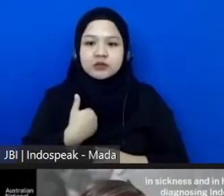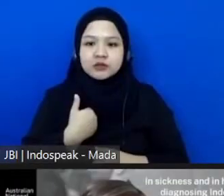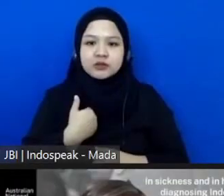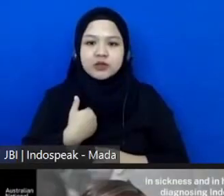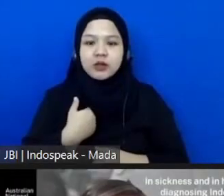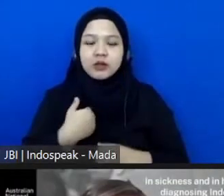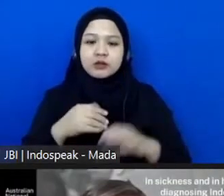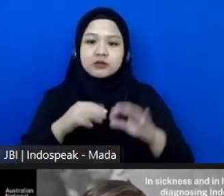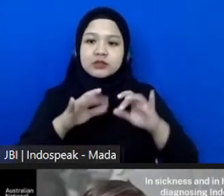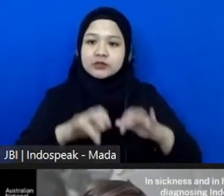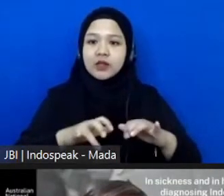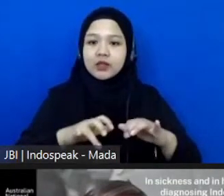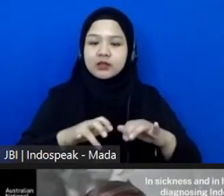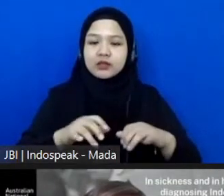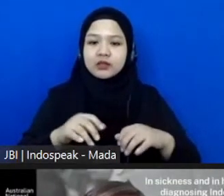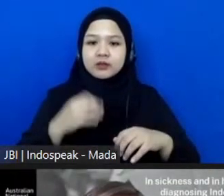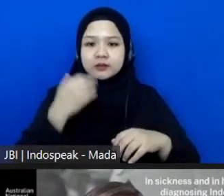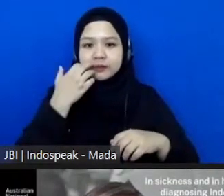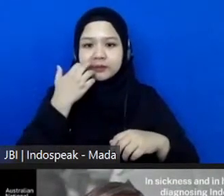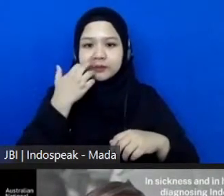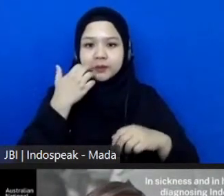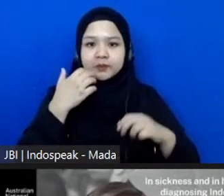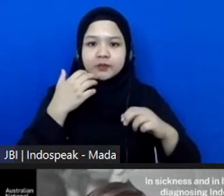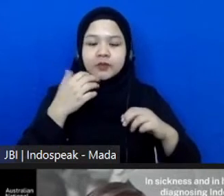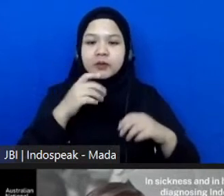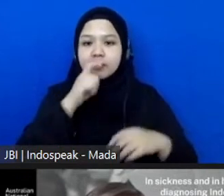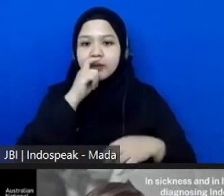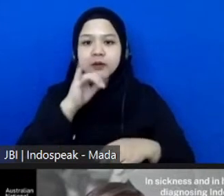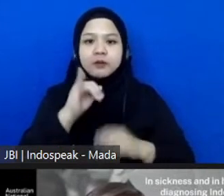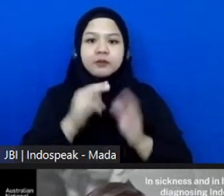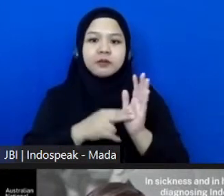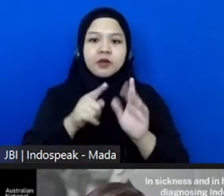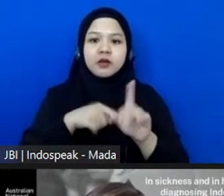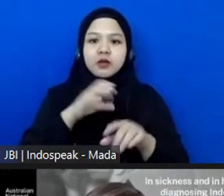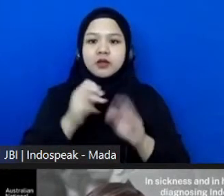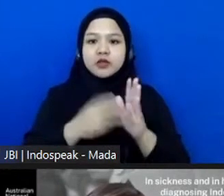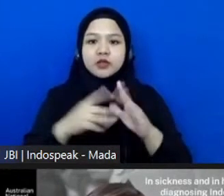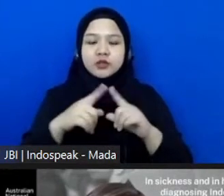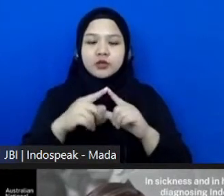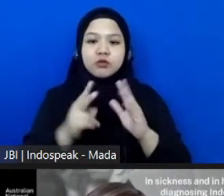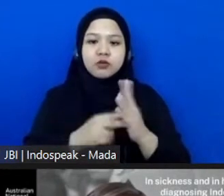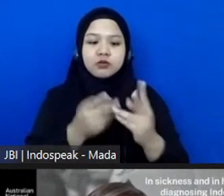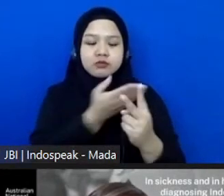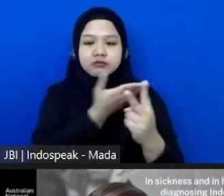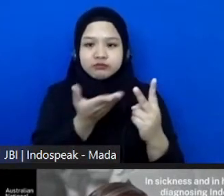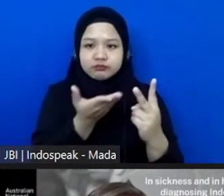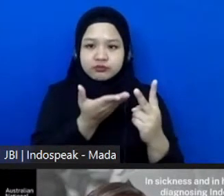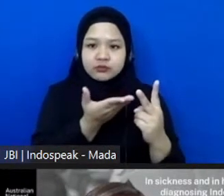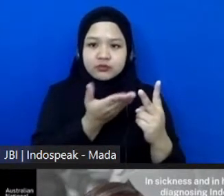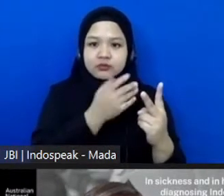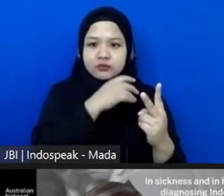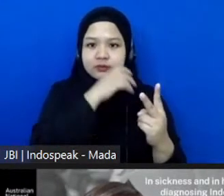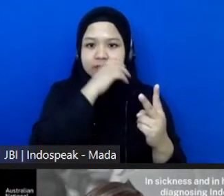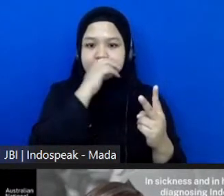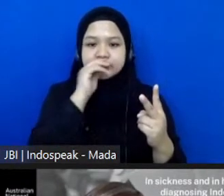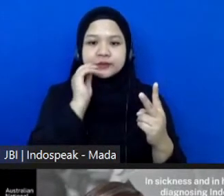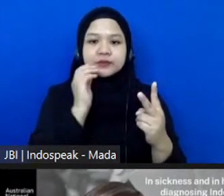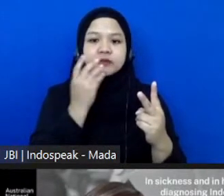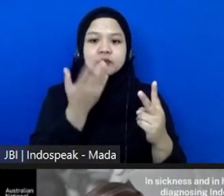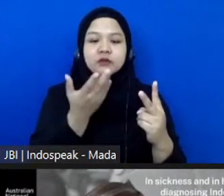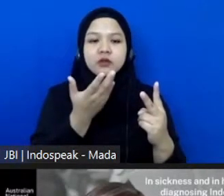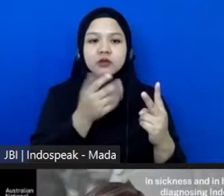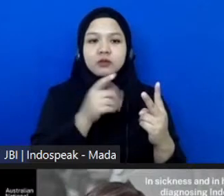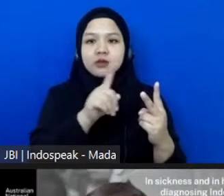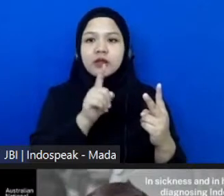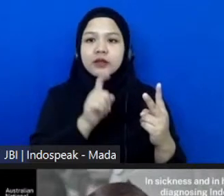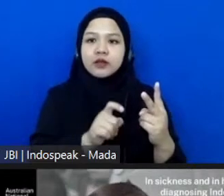question from Pak Inyoman Sutarsa addressed to both Pak Terry and Pak Iqbal. I'm going to read it